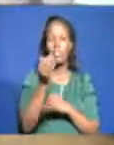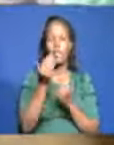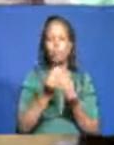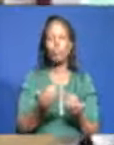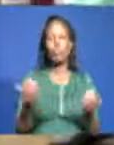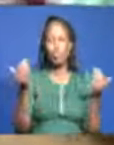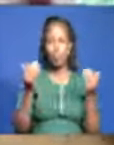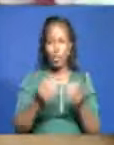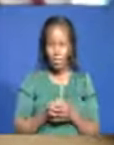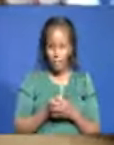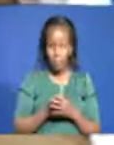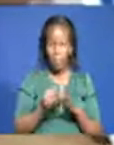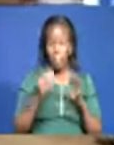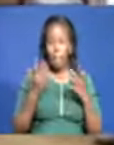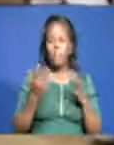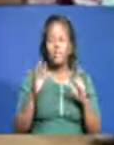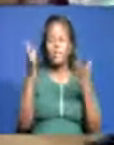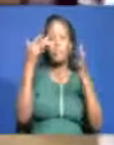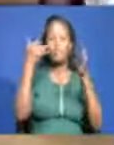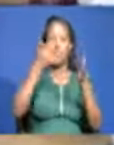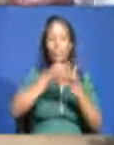The festival involves music,